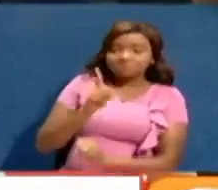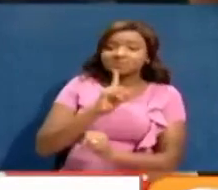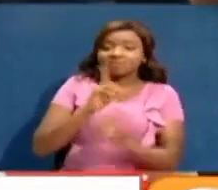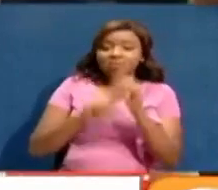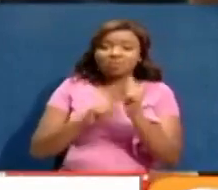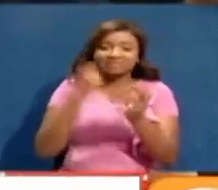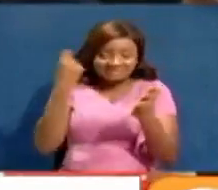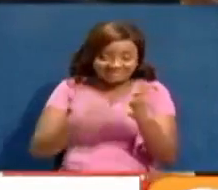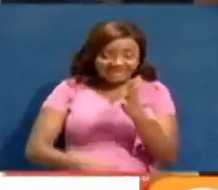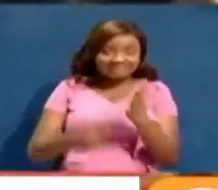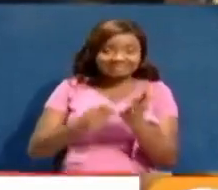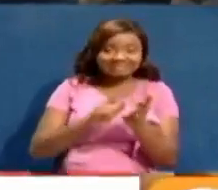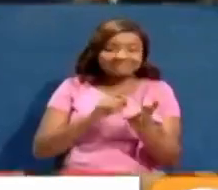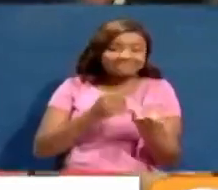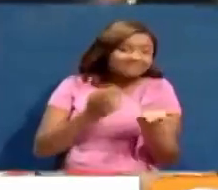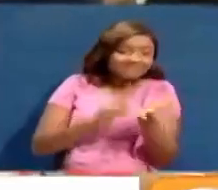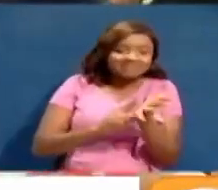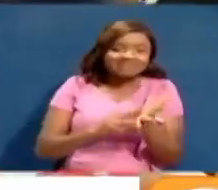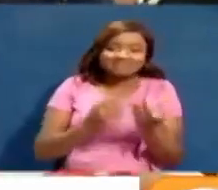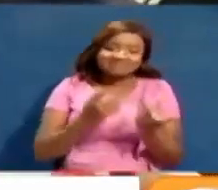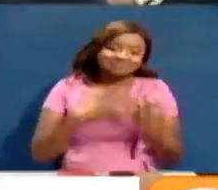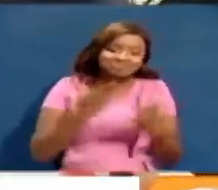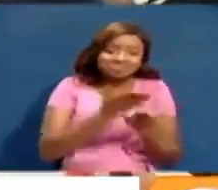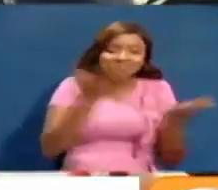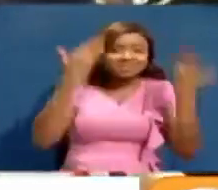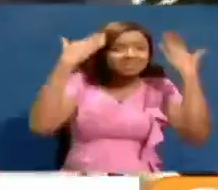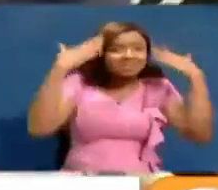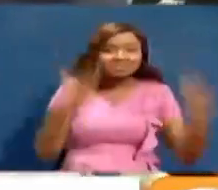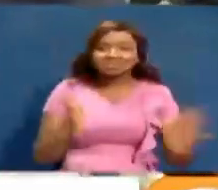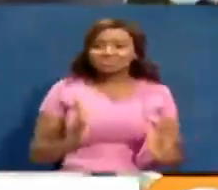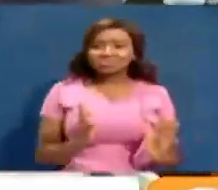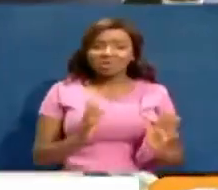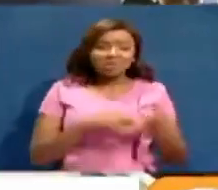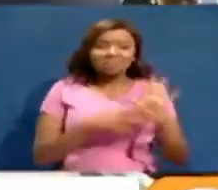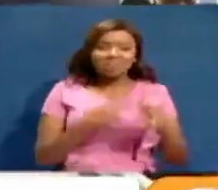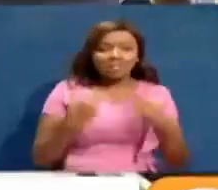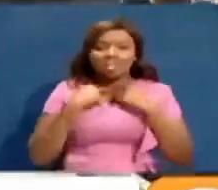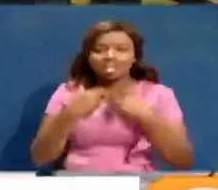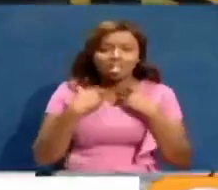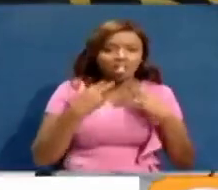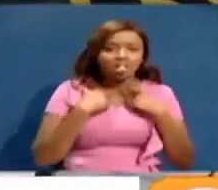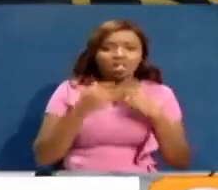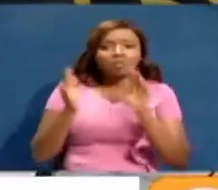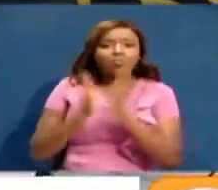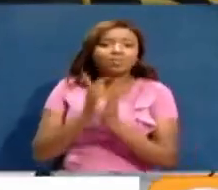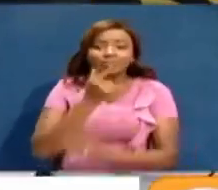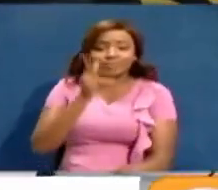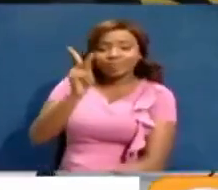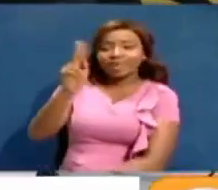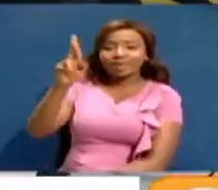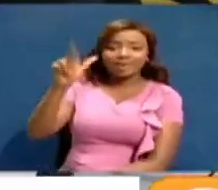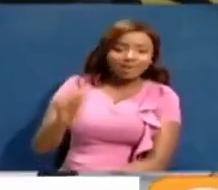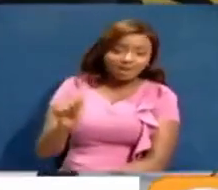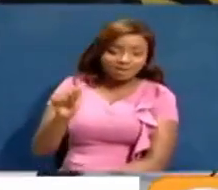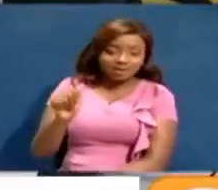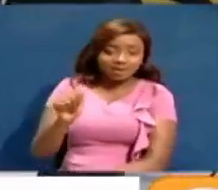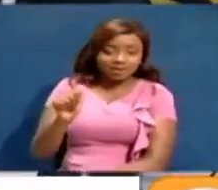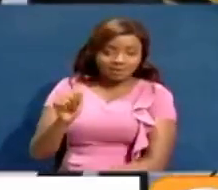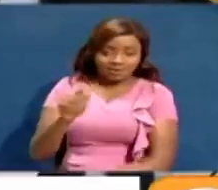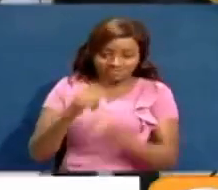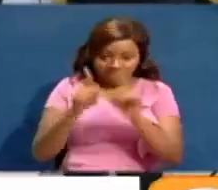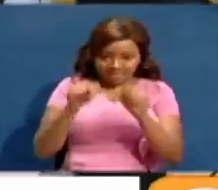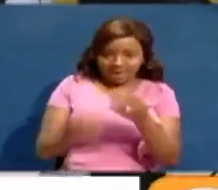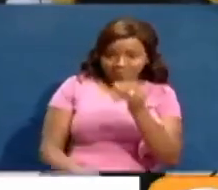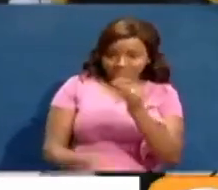by quacks, which exposes Kenyans to tax conflicts with the Kenya Revenue Authority. To remedy this, ICPAK has launched a tax returns